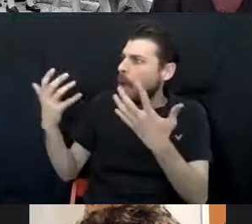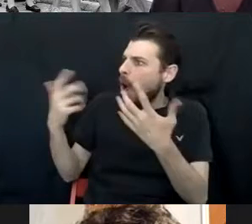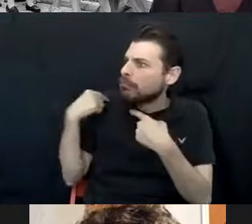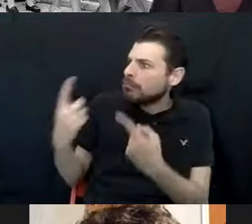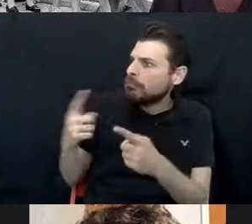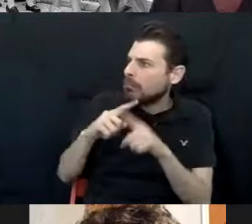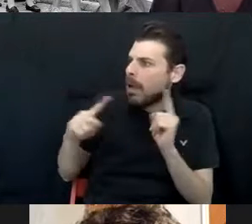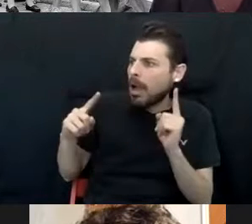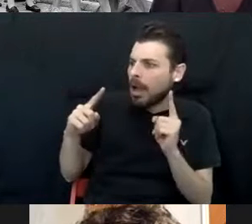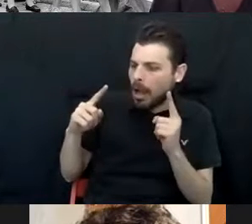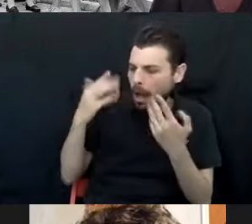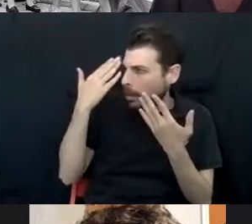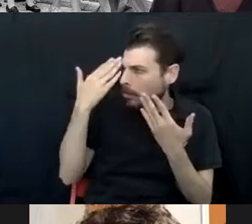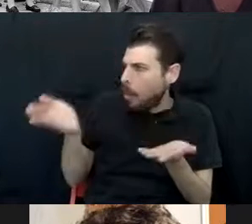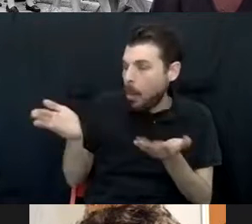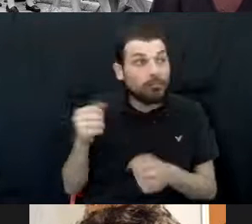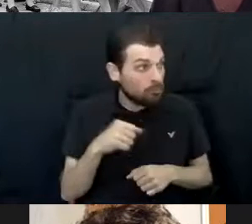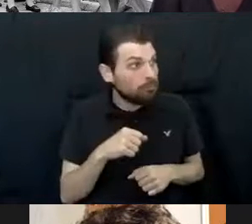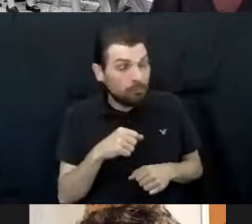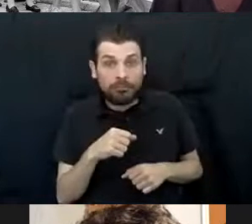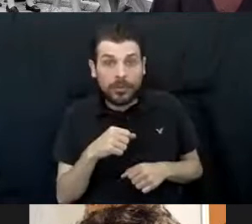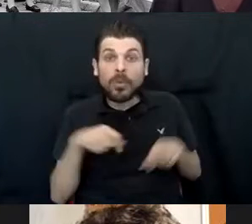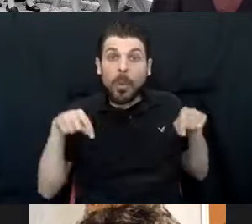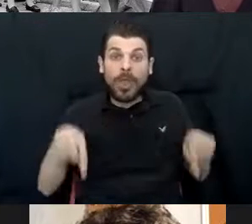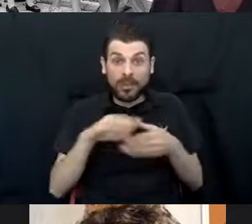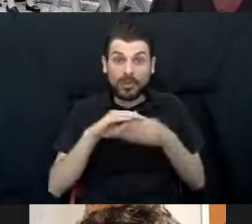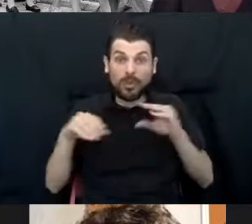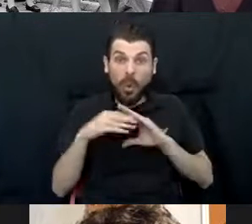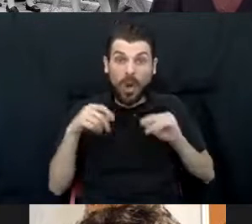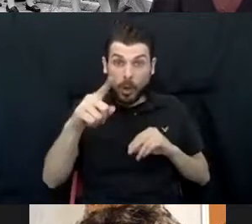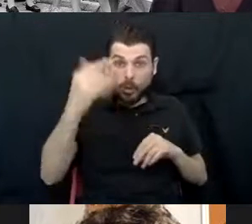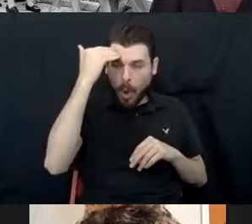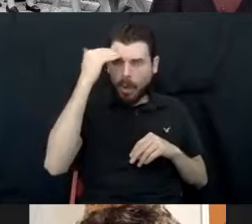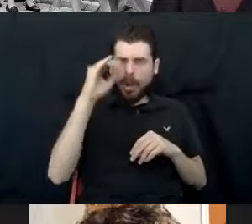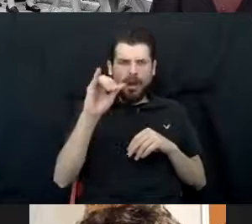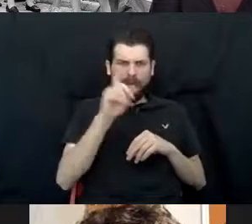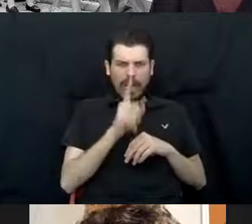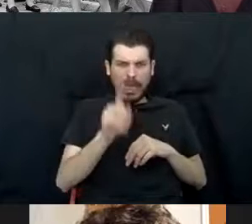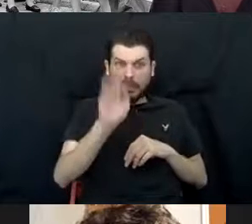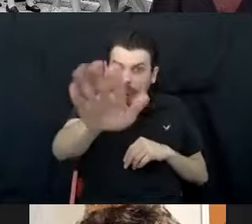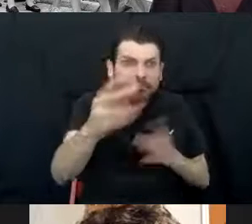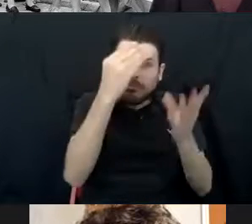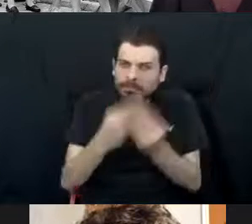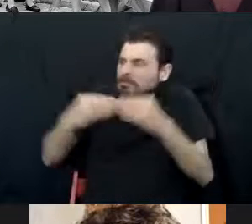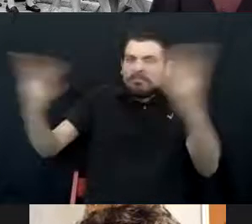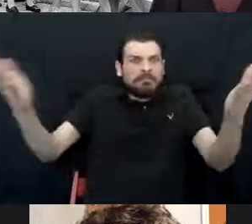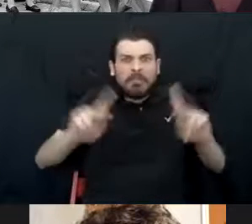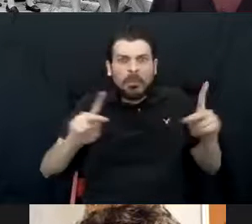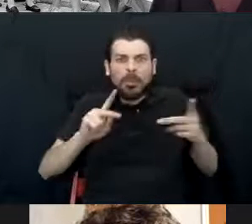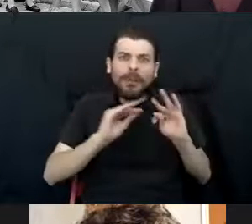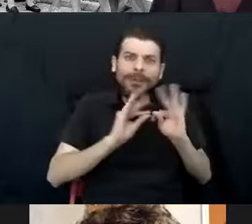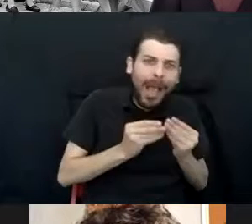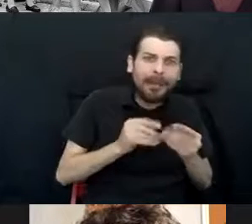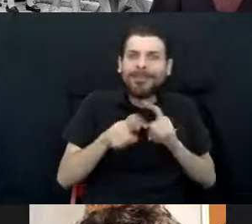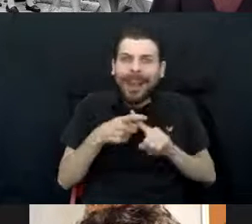never thought I could vote. Use this story to tell anybody in your family, in your neighborhood.